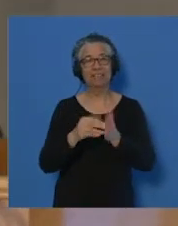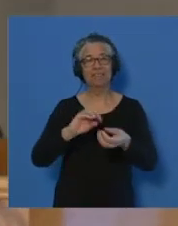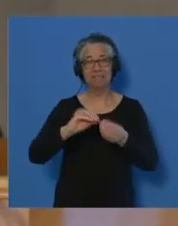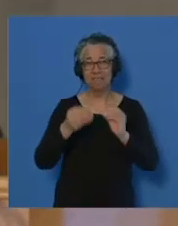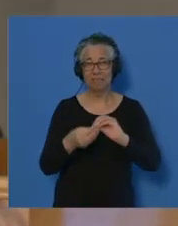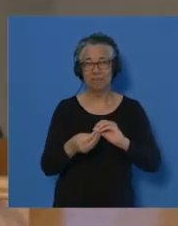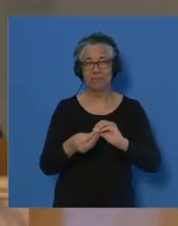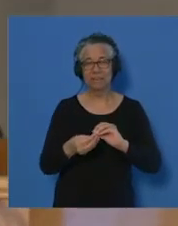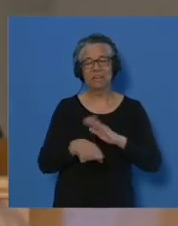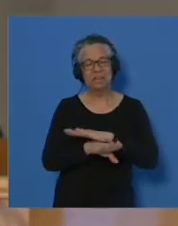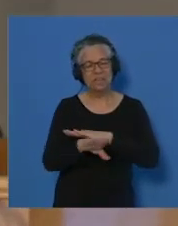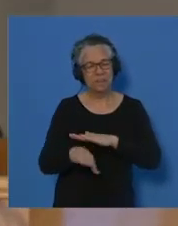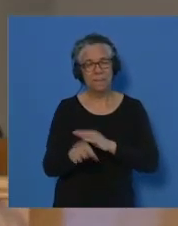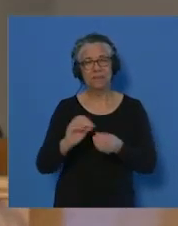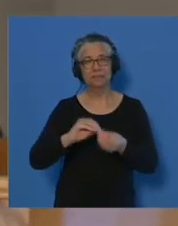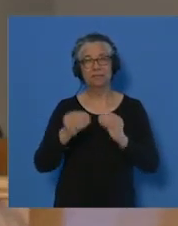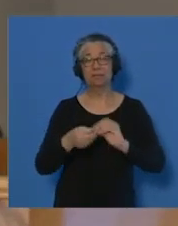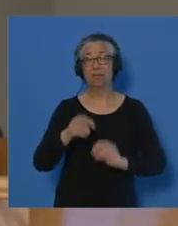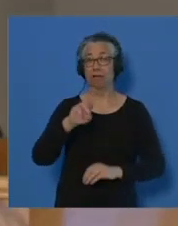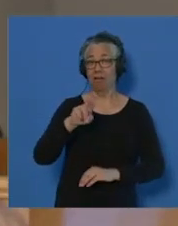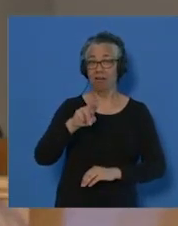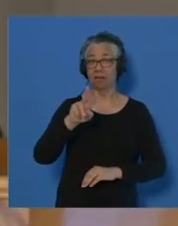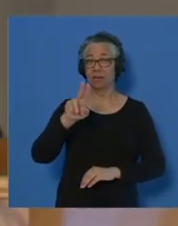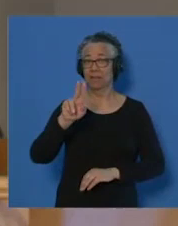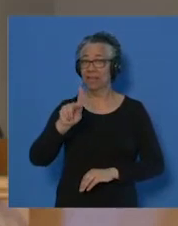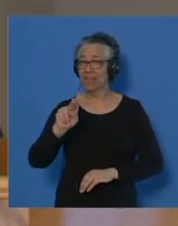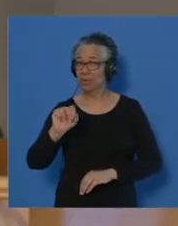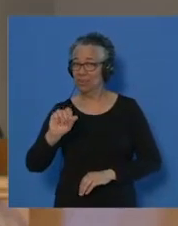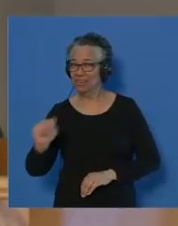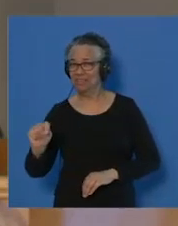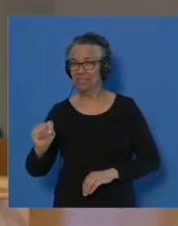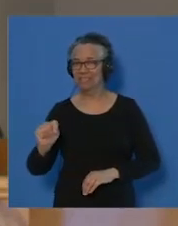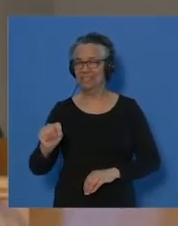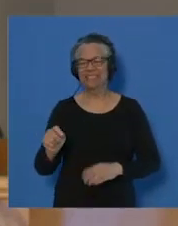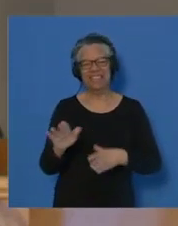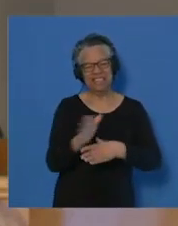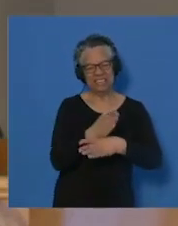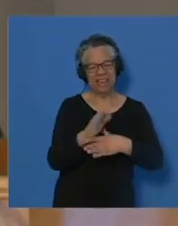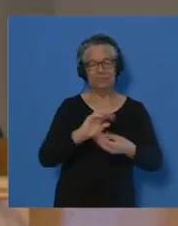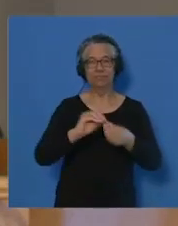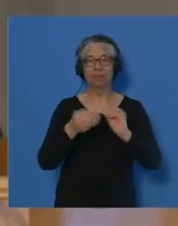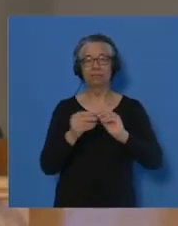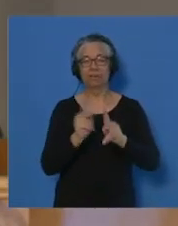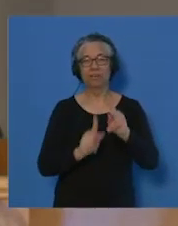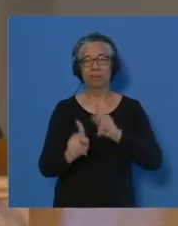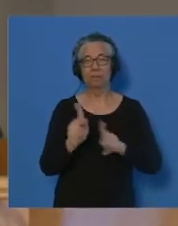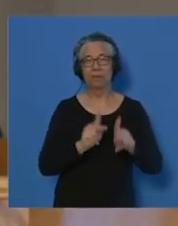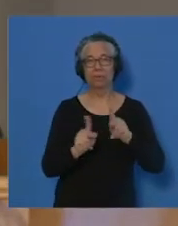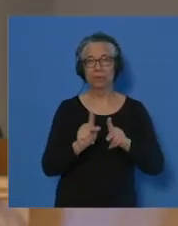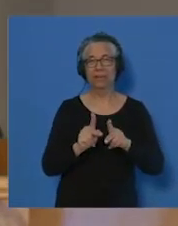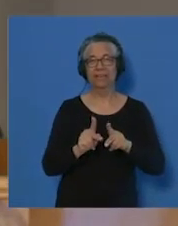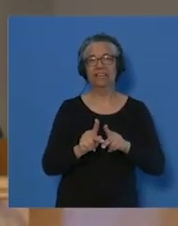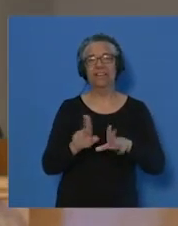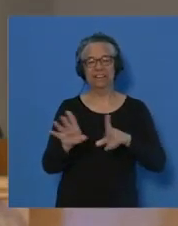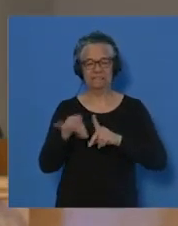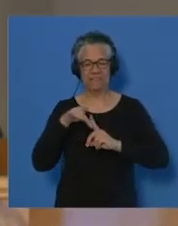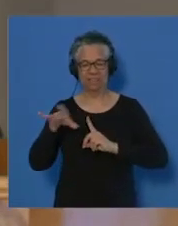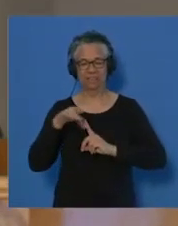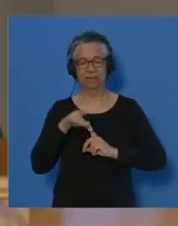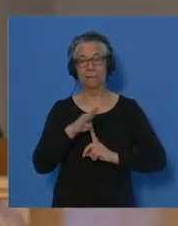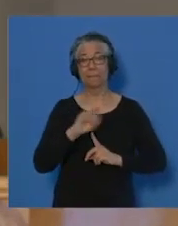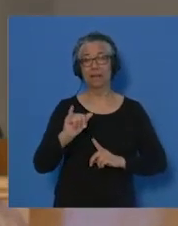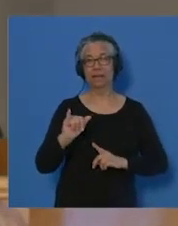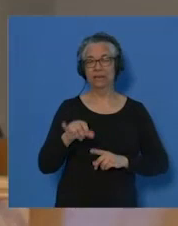reproduction number, referred to as the R0, is the average number of susceptible people infected by each infectious